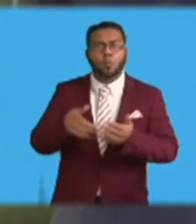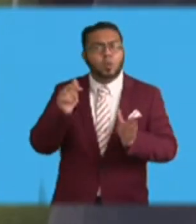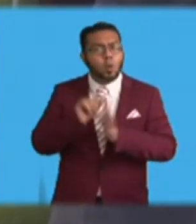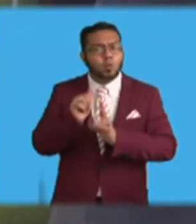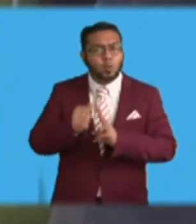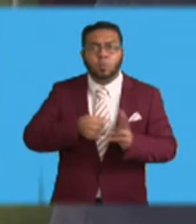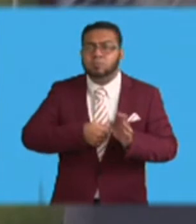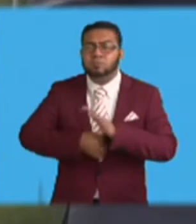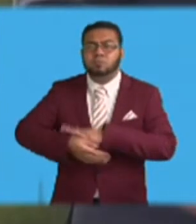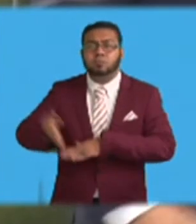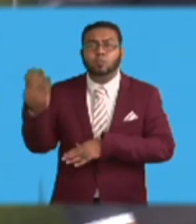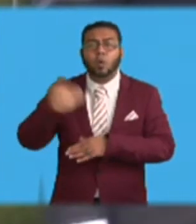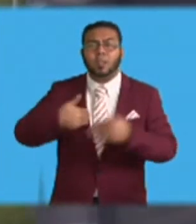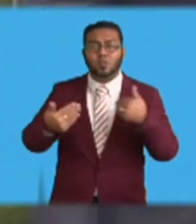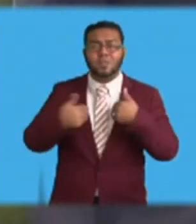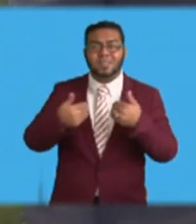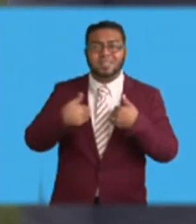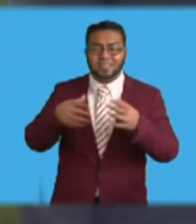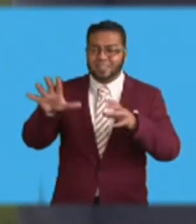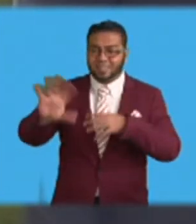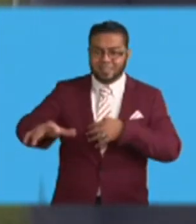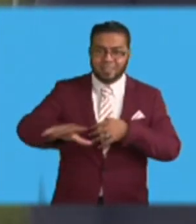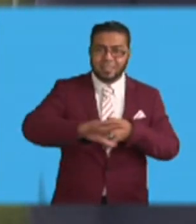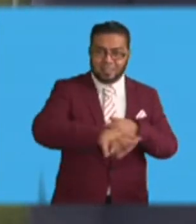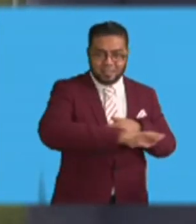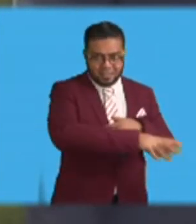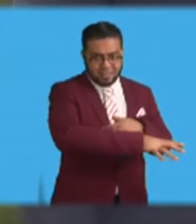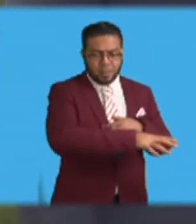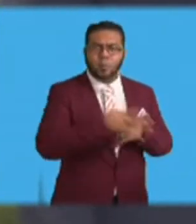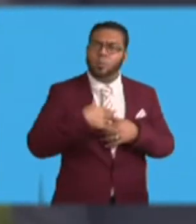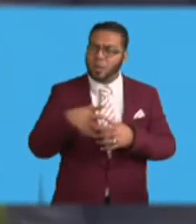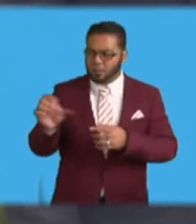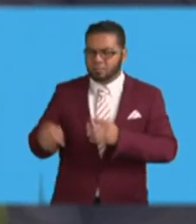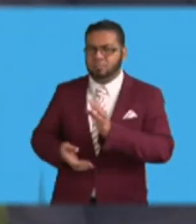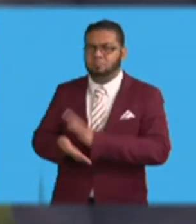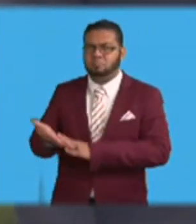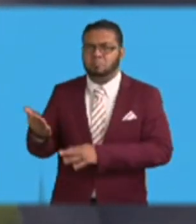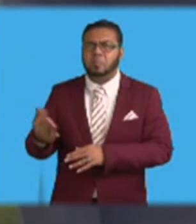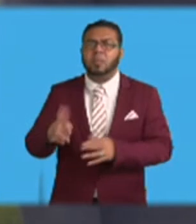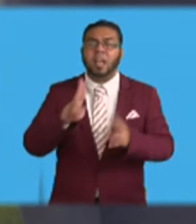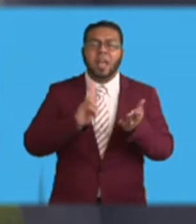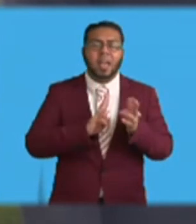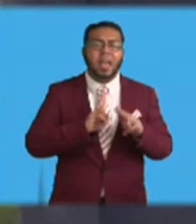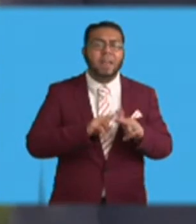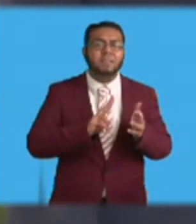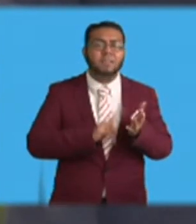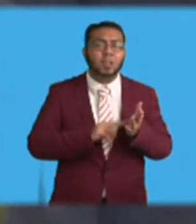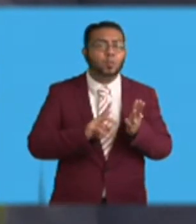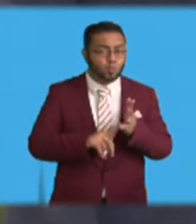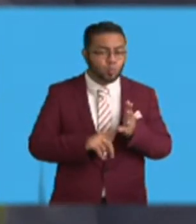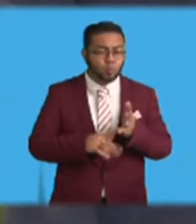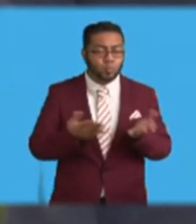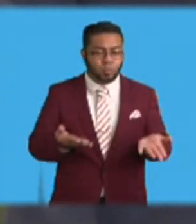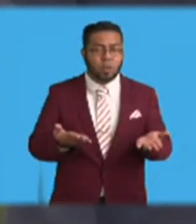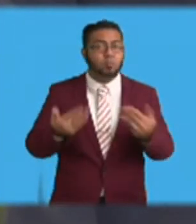all the university campuses, the University of South Pacific campus in Lodala Bay, FNU in Nasinu and Samumbula, and